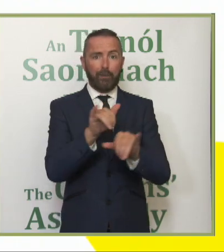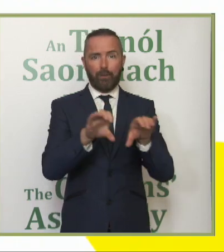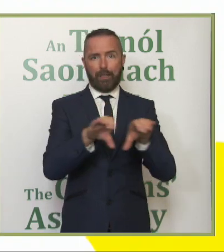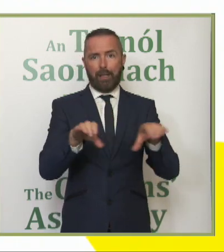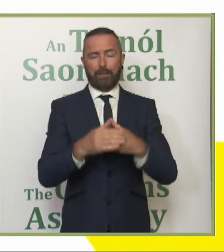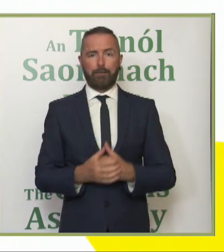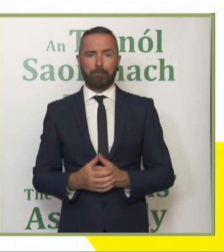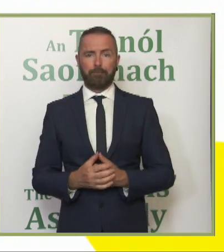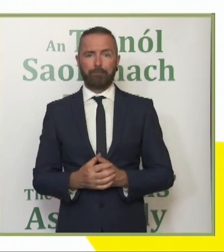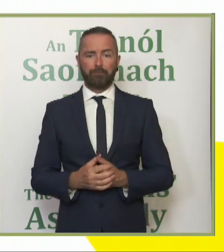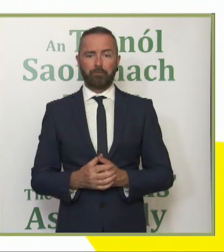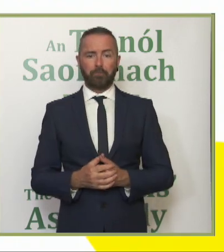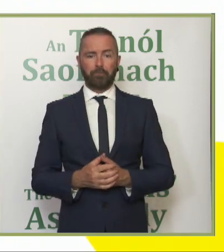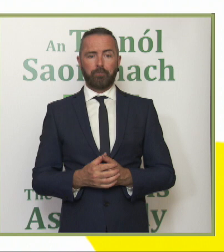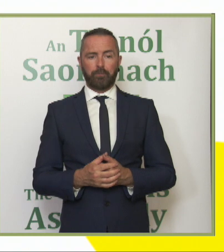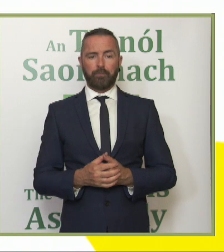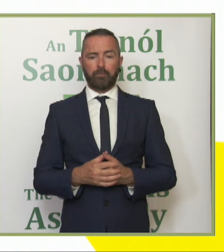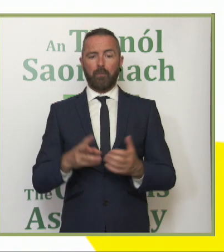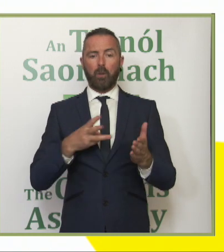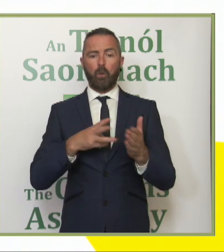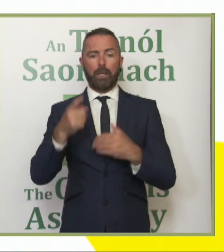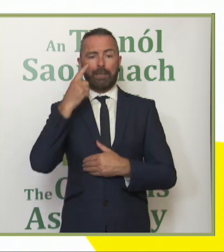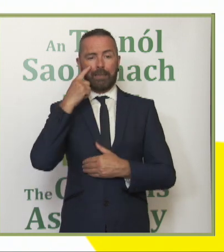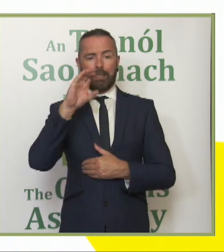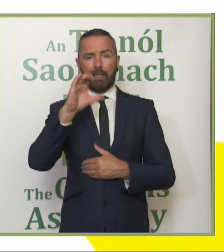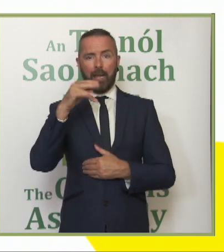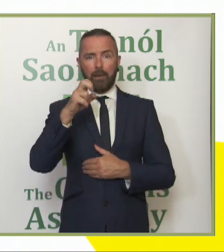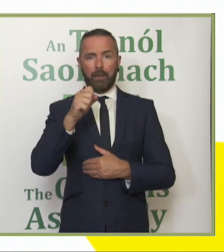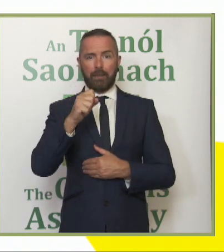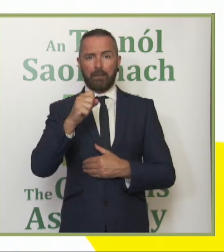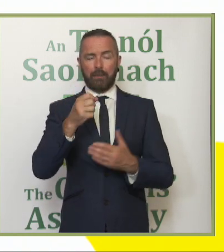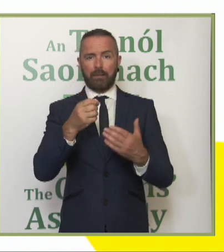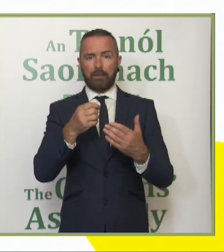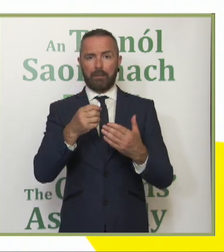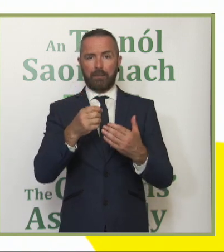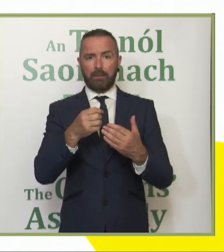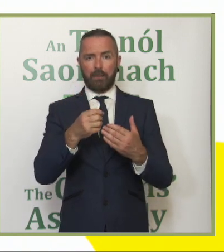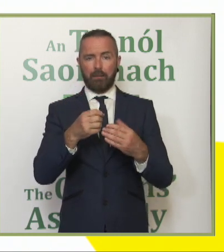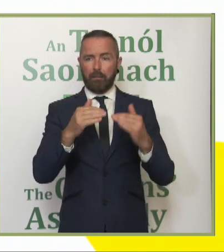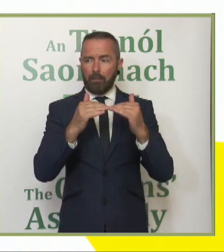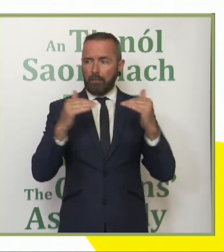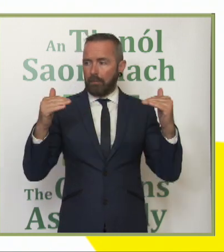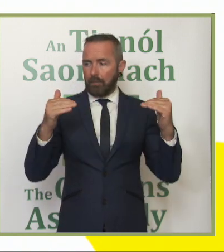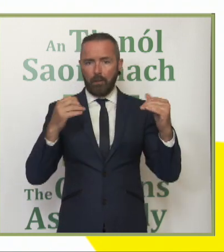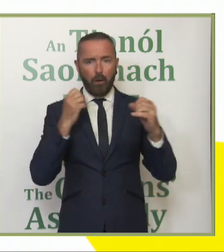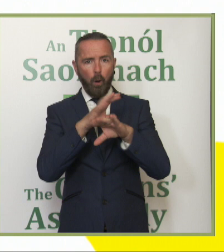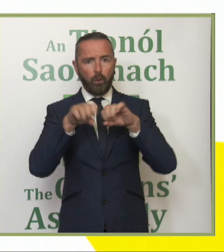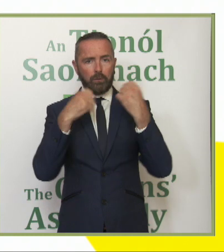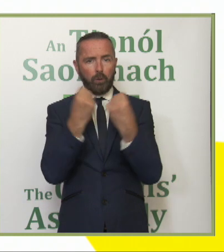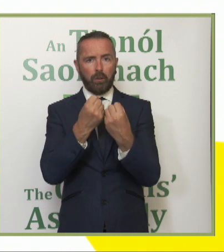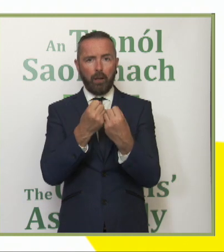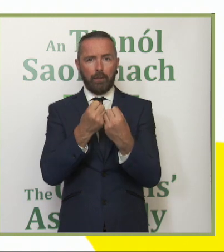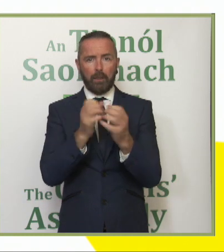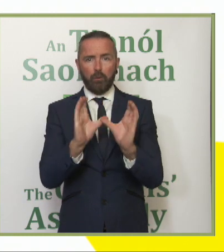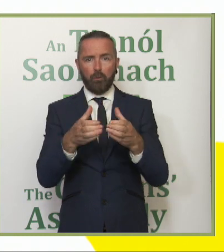But where we see that cannabis use is common across all socioeconomic groups, what we do see is that problem cannabis use, such